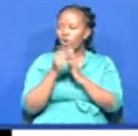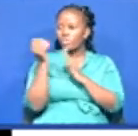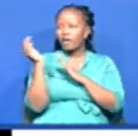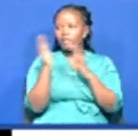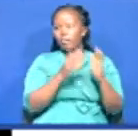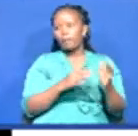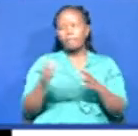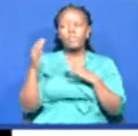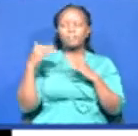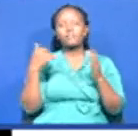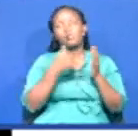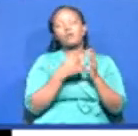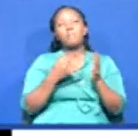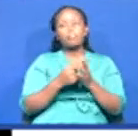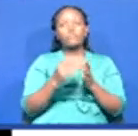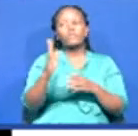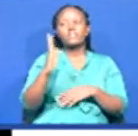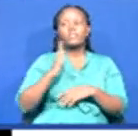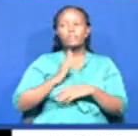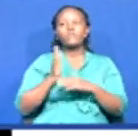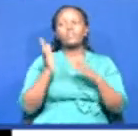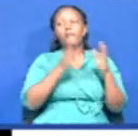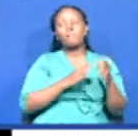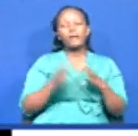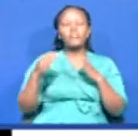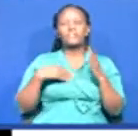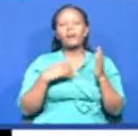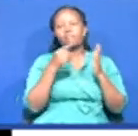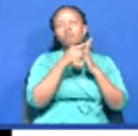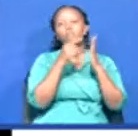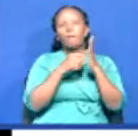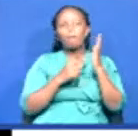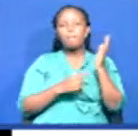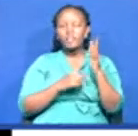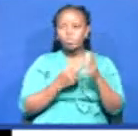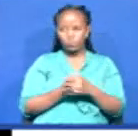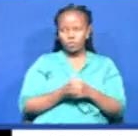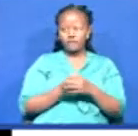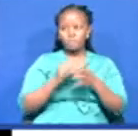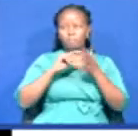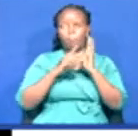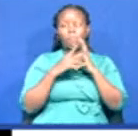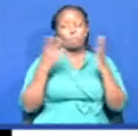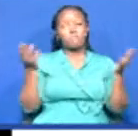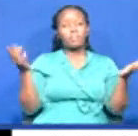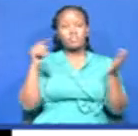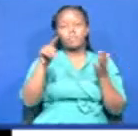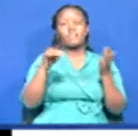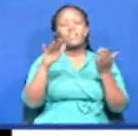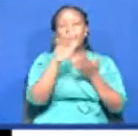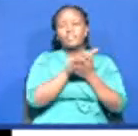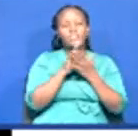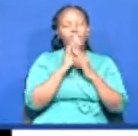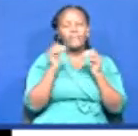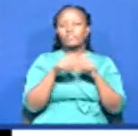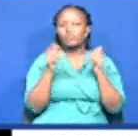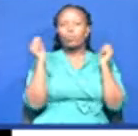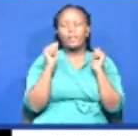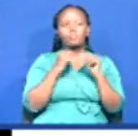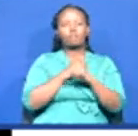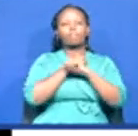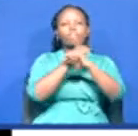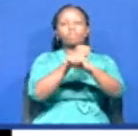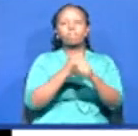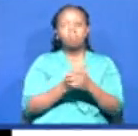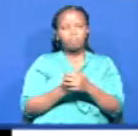the security arrangements that I've mentioned. But therefore, that area is properly taken care of. Of course, we